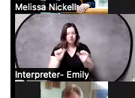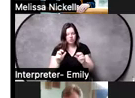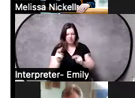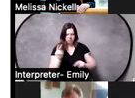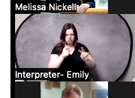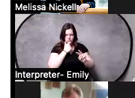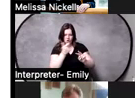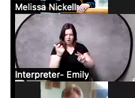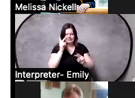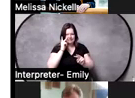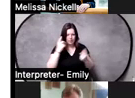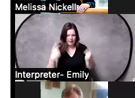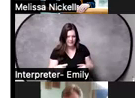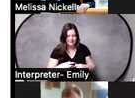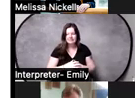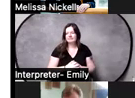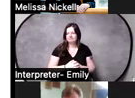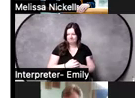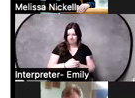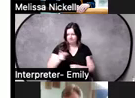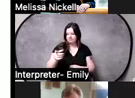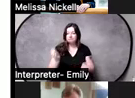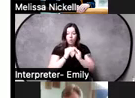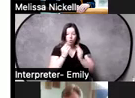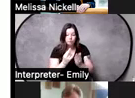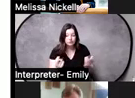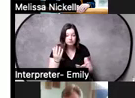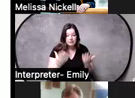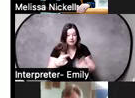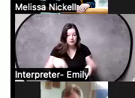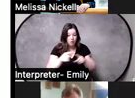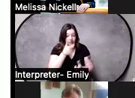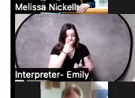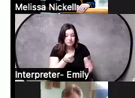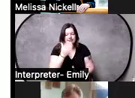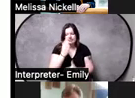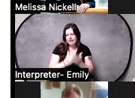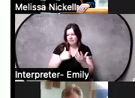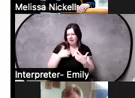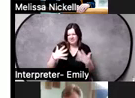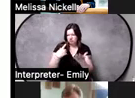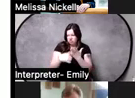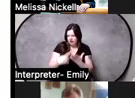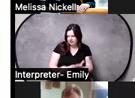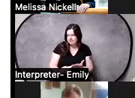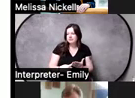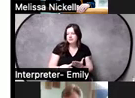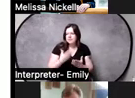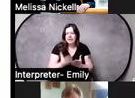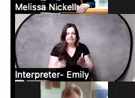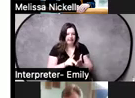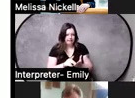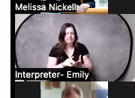And then I've listed some additional resources here that you might want to be interested in. Some of these I've talked about already. Again, sign up for some of these things